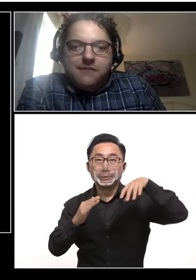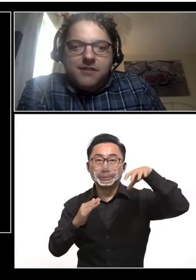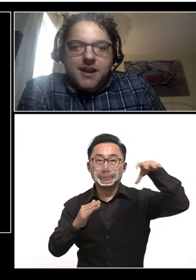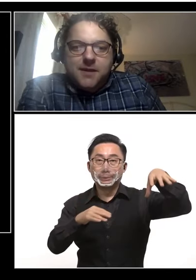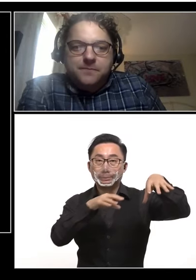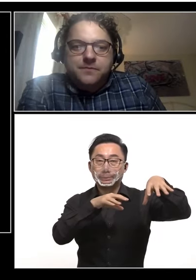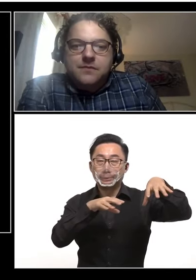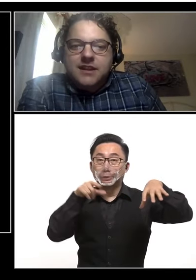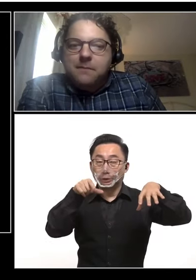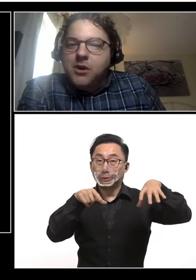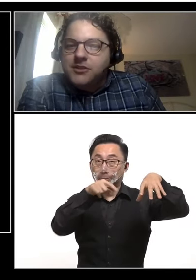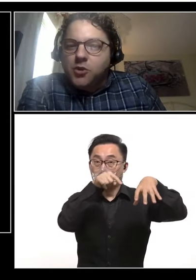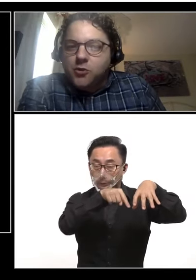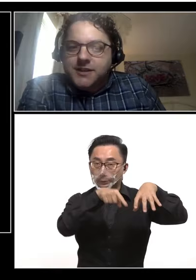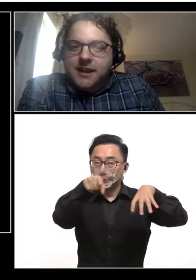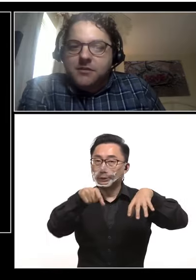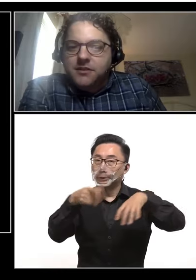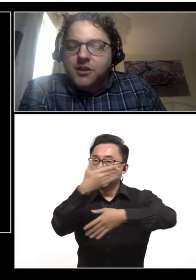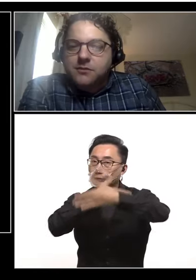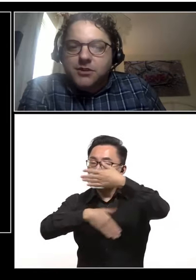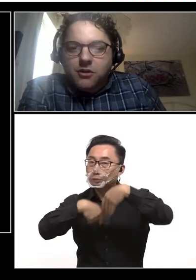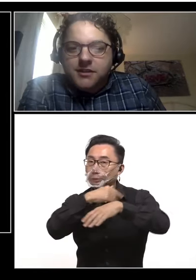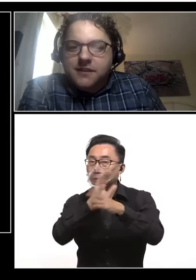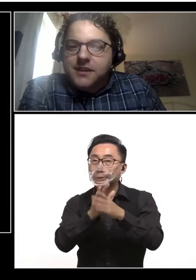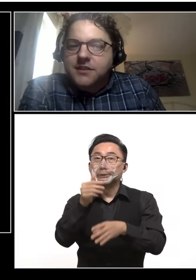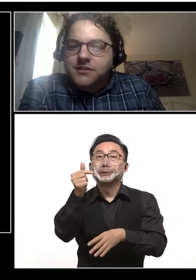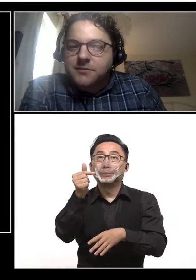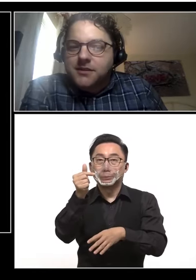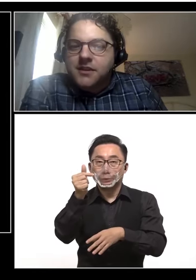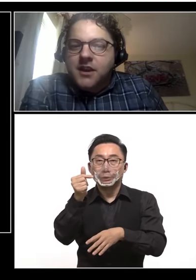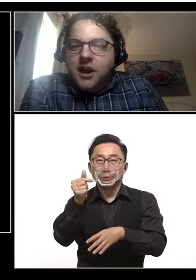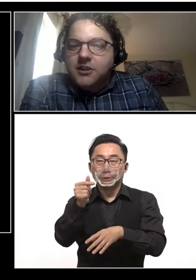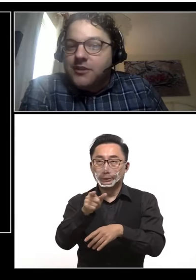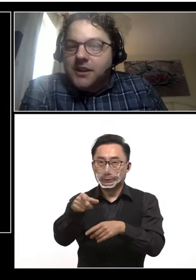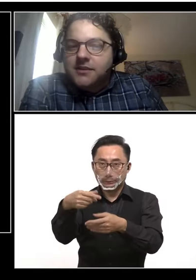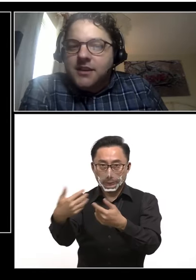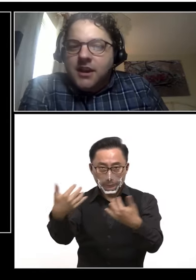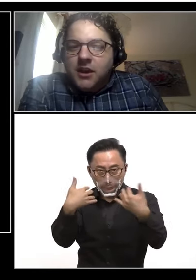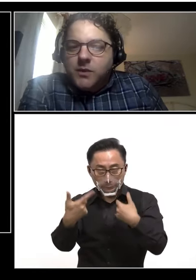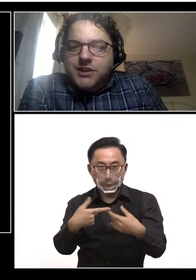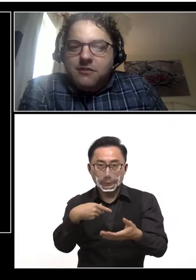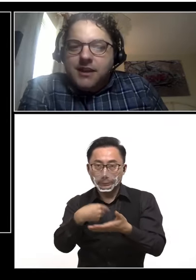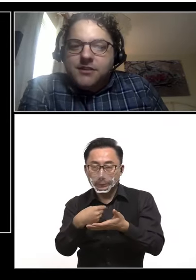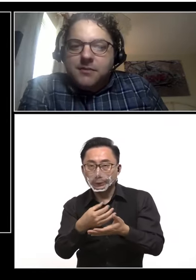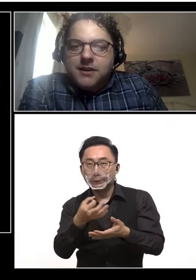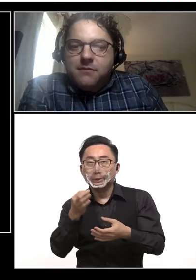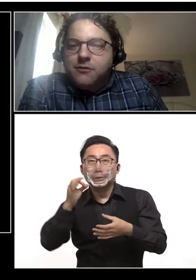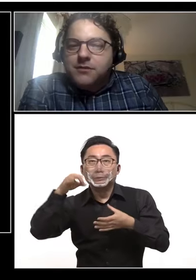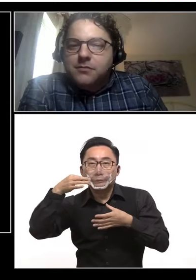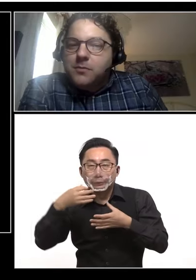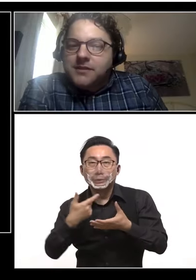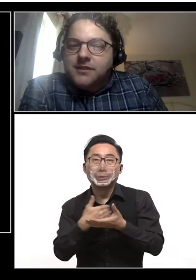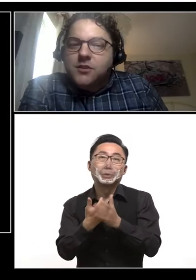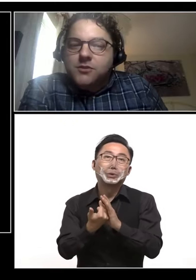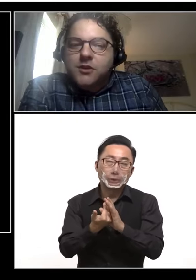customers every year. Kampot is a tourist town, and so the majority of these customers are travellers, and we generate some income from a